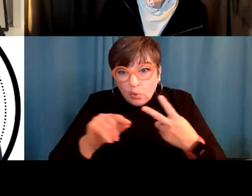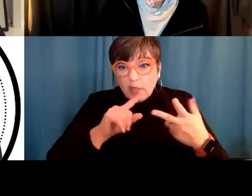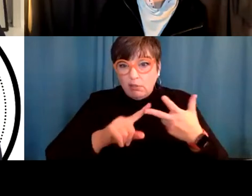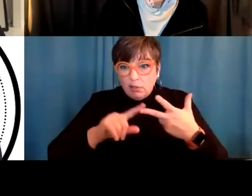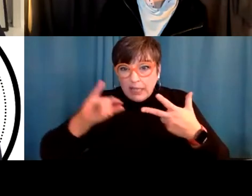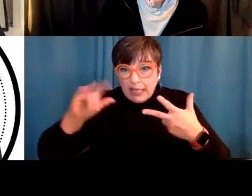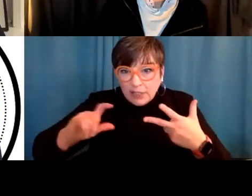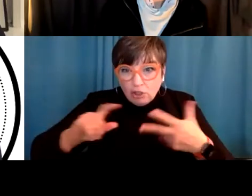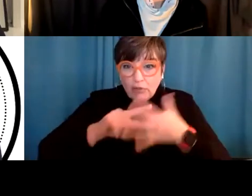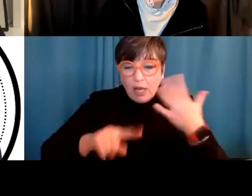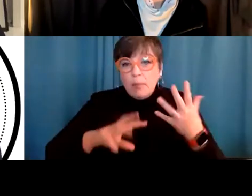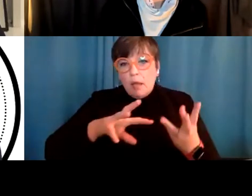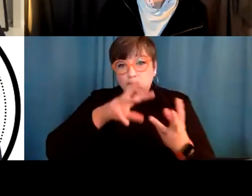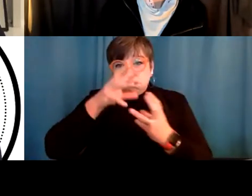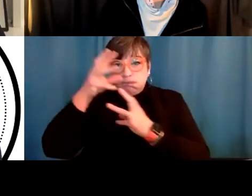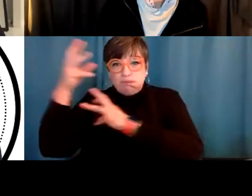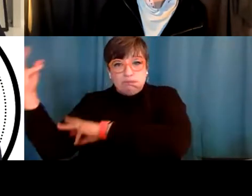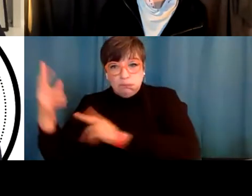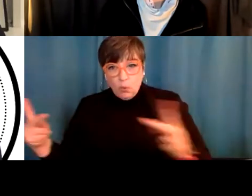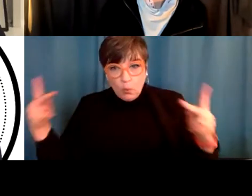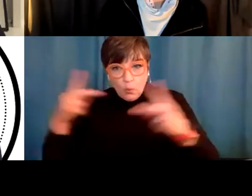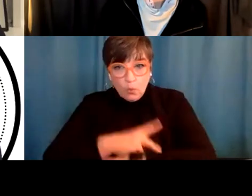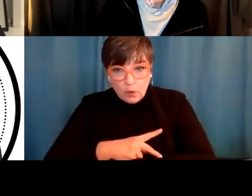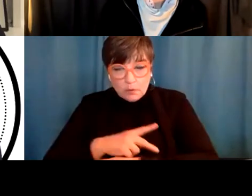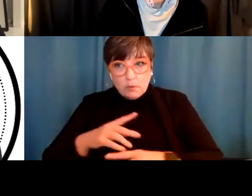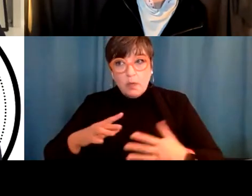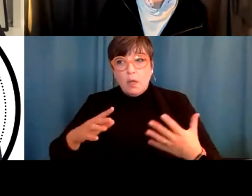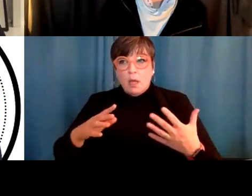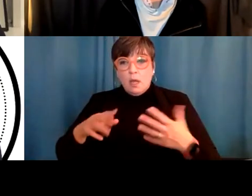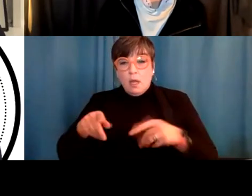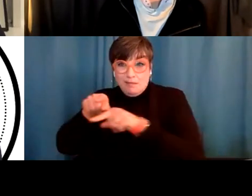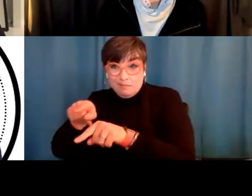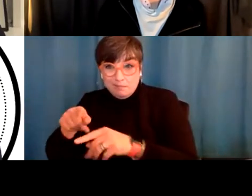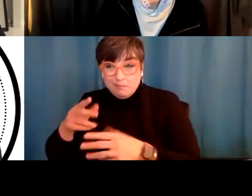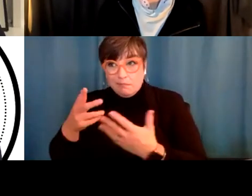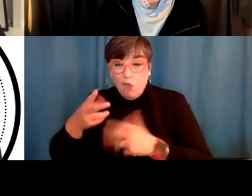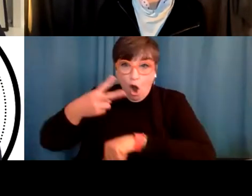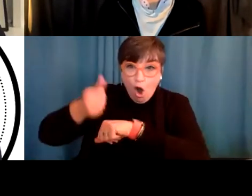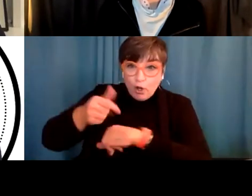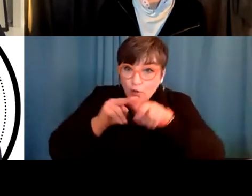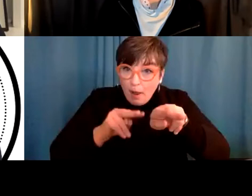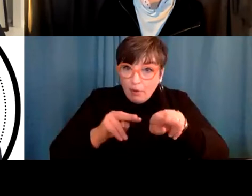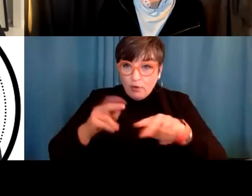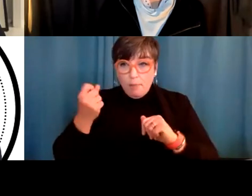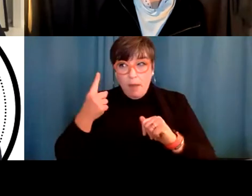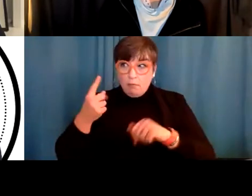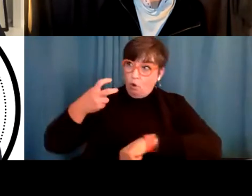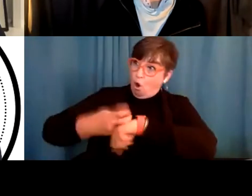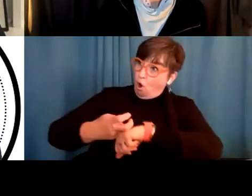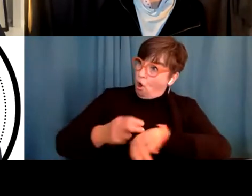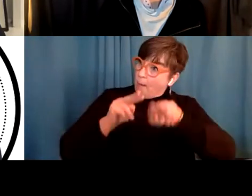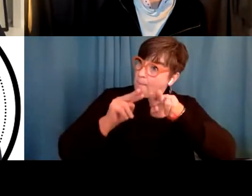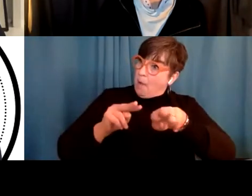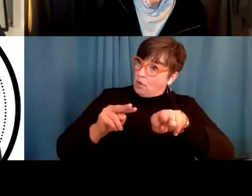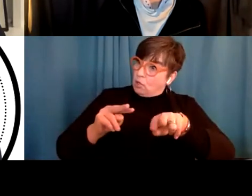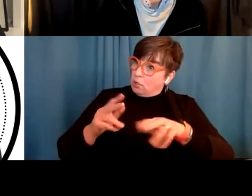process. So yes, it's a little harder to monitor, but I'm not convinced that making it harder to monitor is a bad